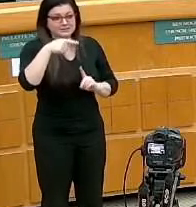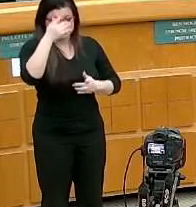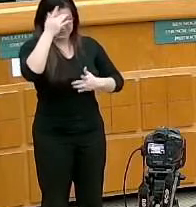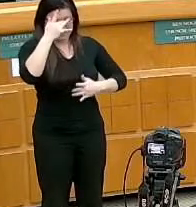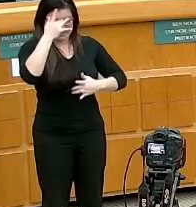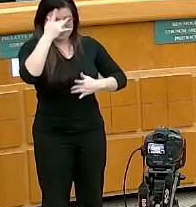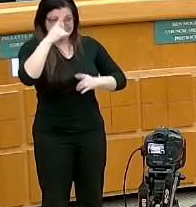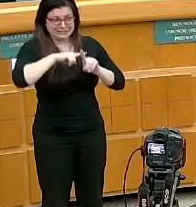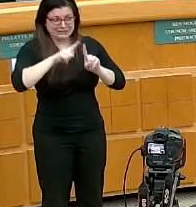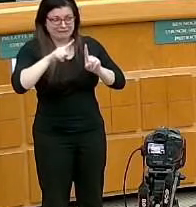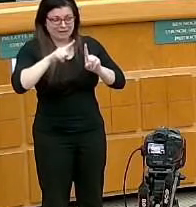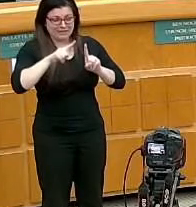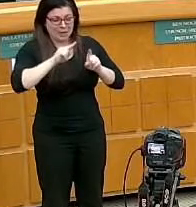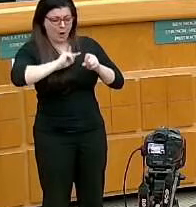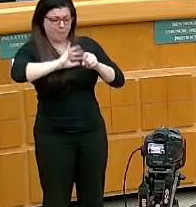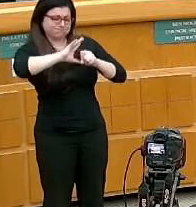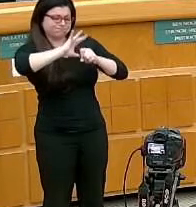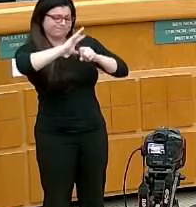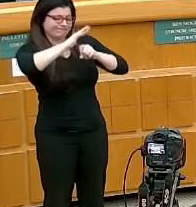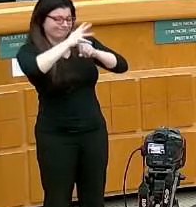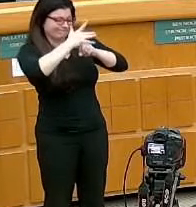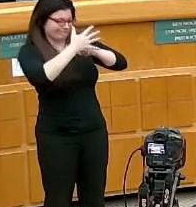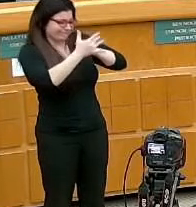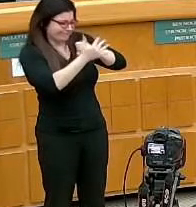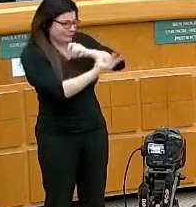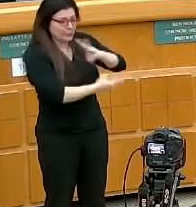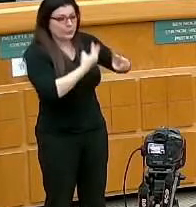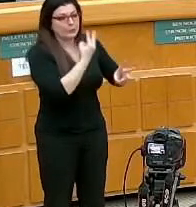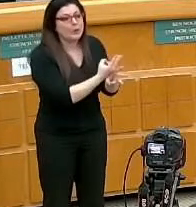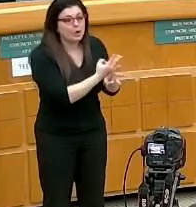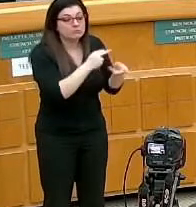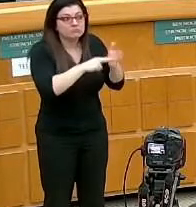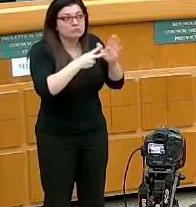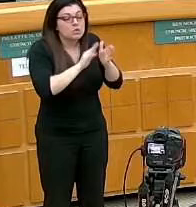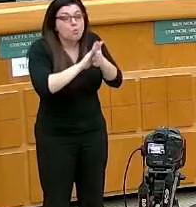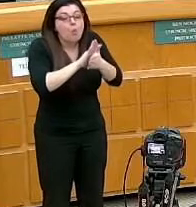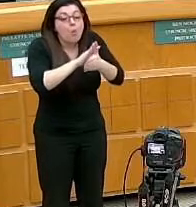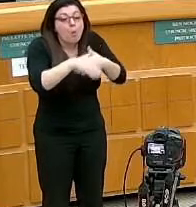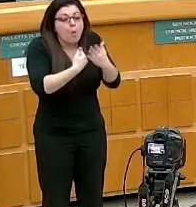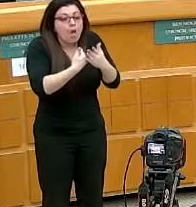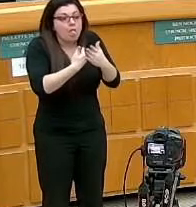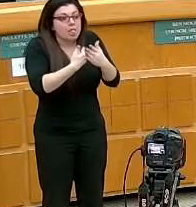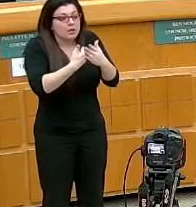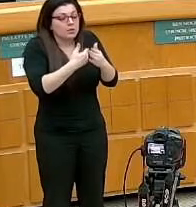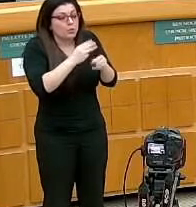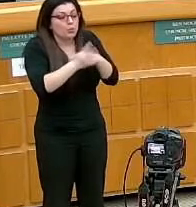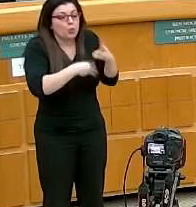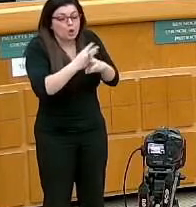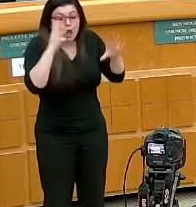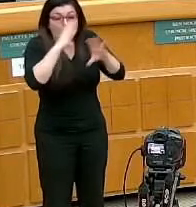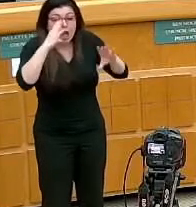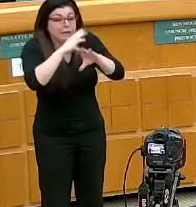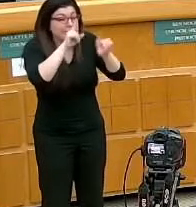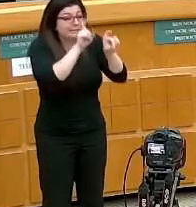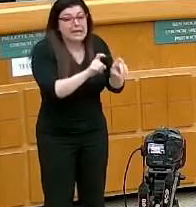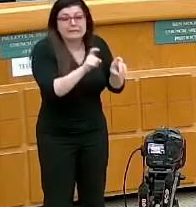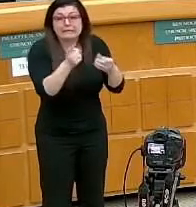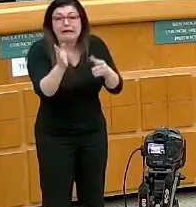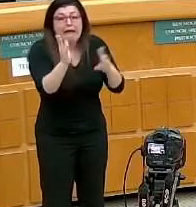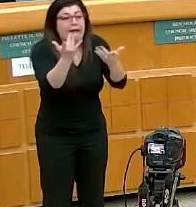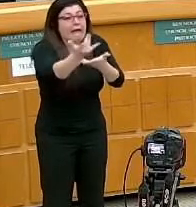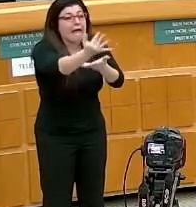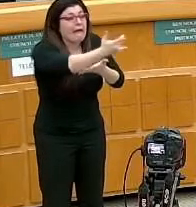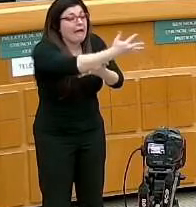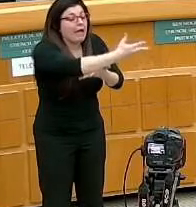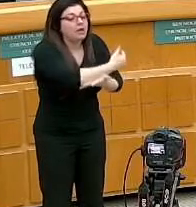whole world. And so everybody is looking for the same test kits. So that was an issue. Now we're seeing more and more coming in. We're seeing